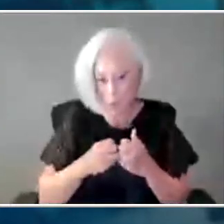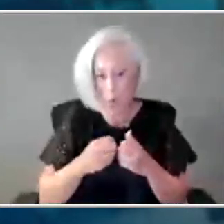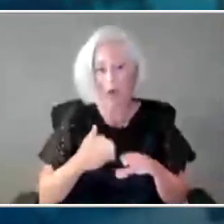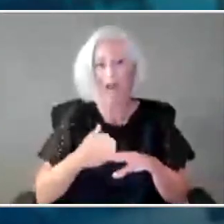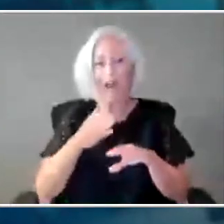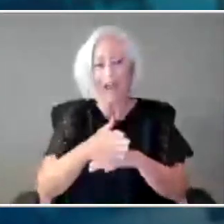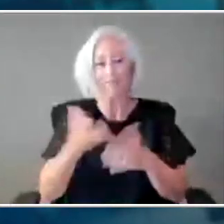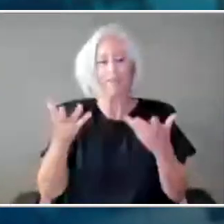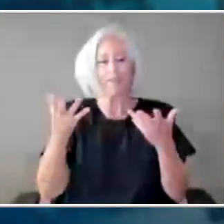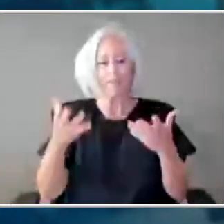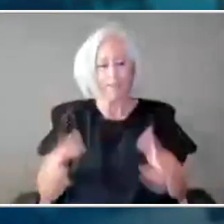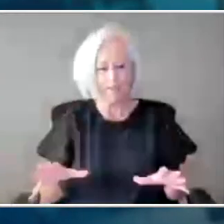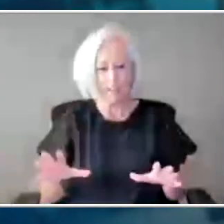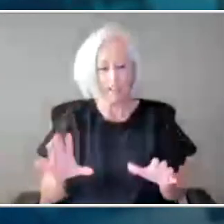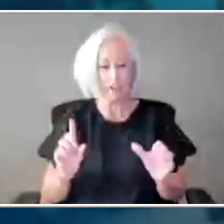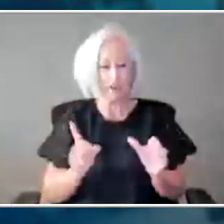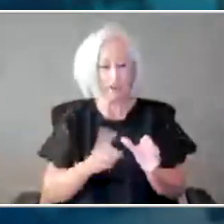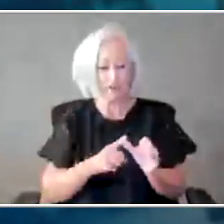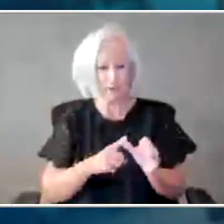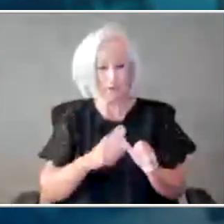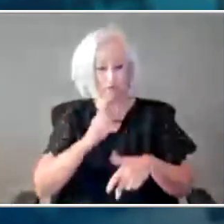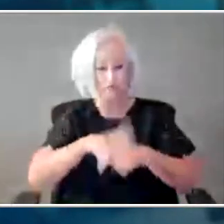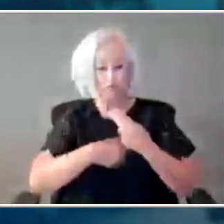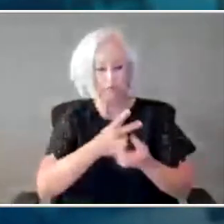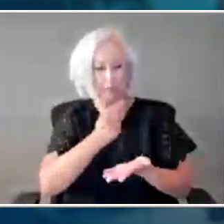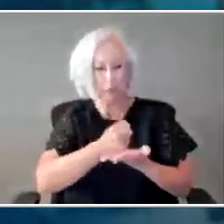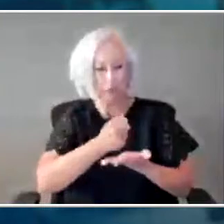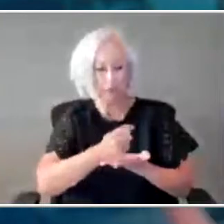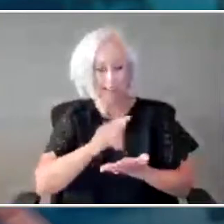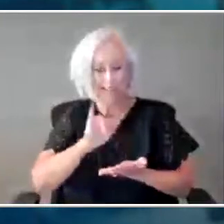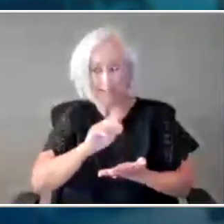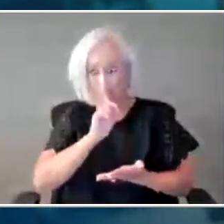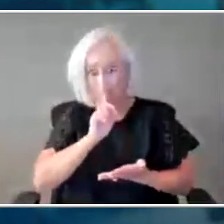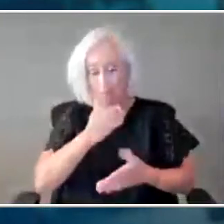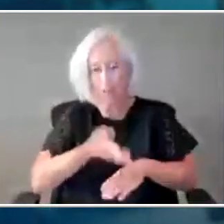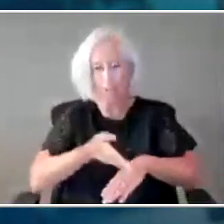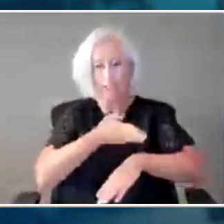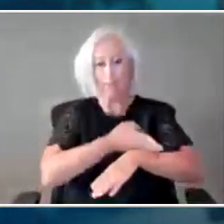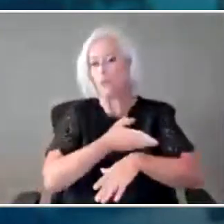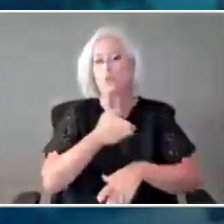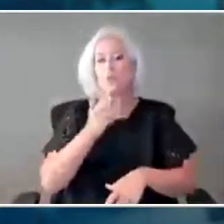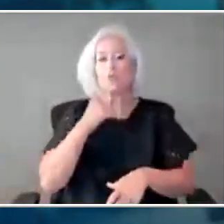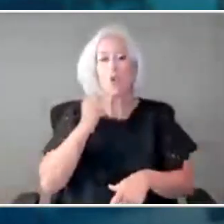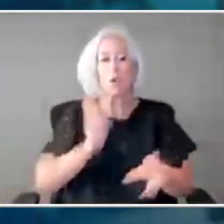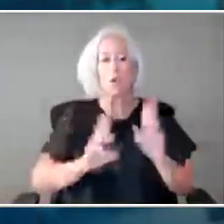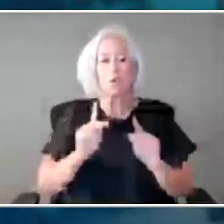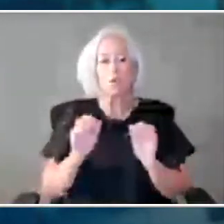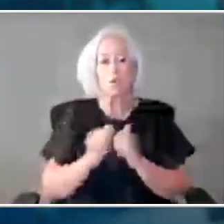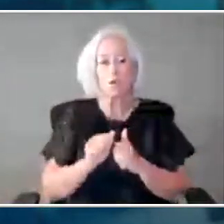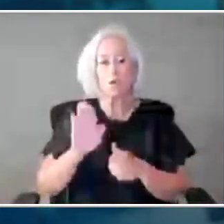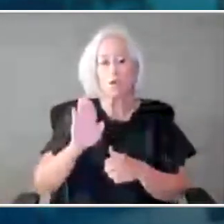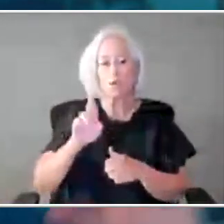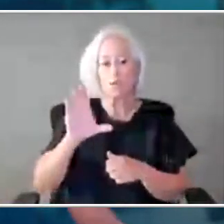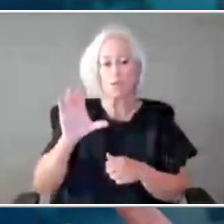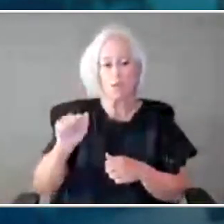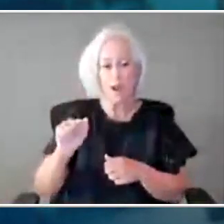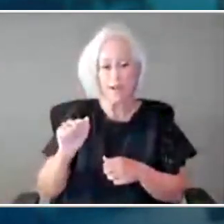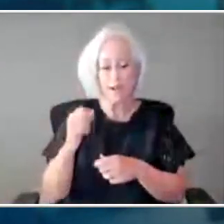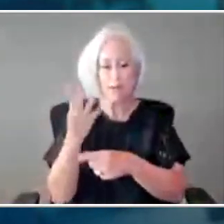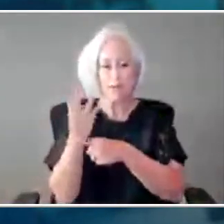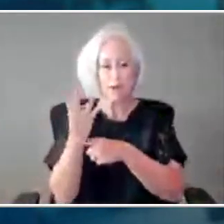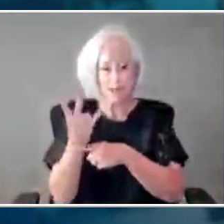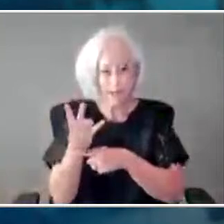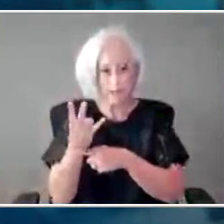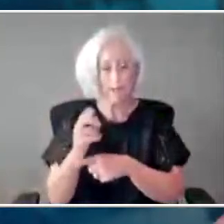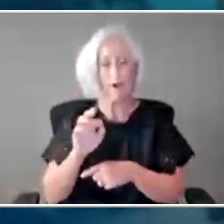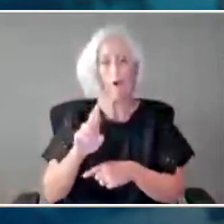upfront treatment. And that has made a huge difference, especially in patients with BRCA mutations, or in patients who have something called HRD, which is